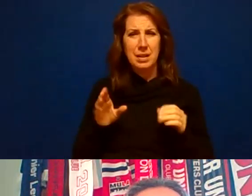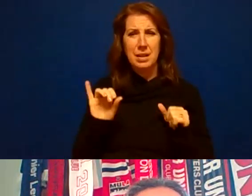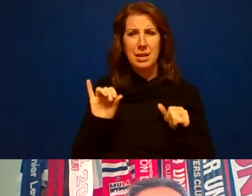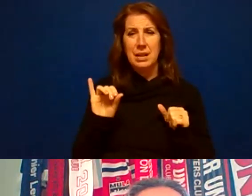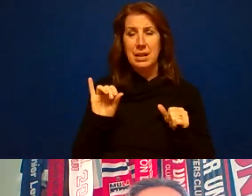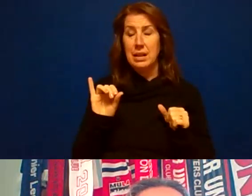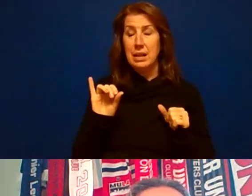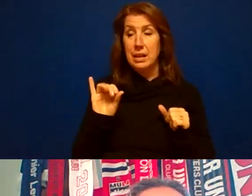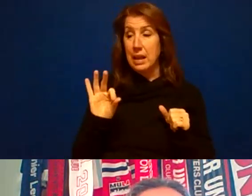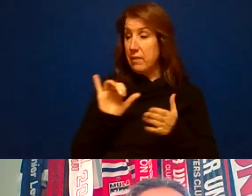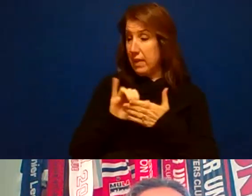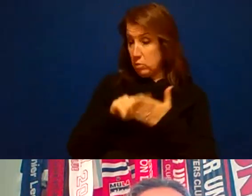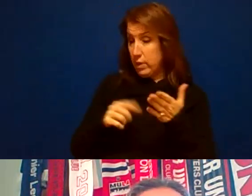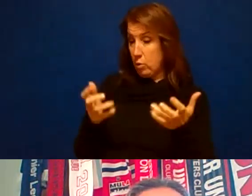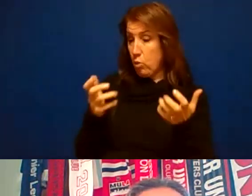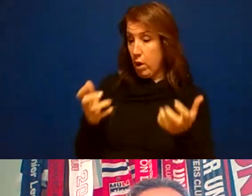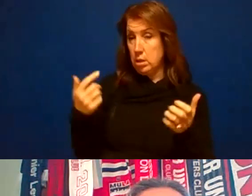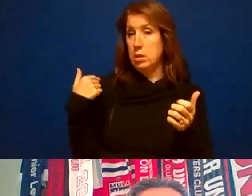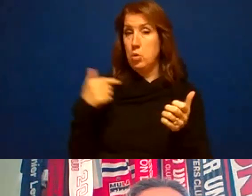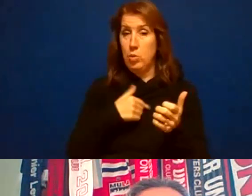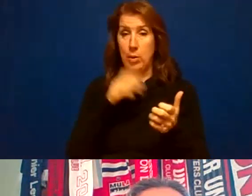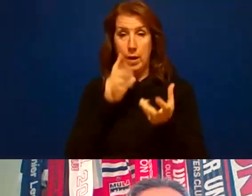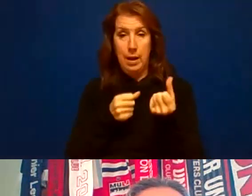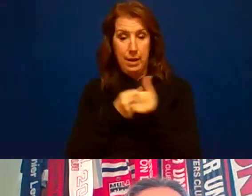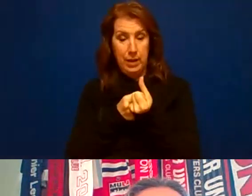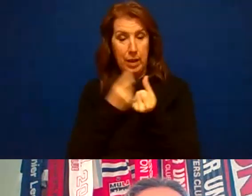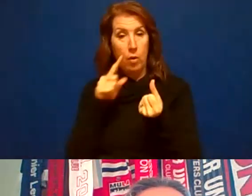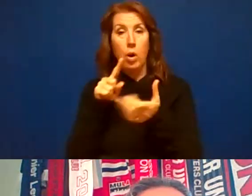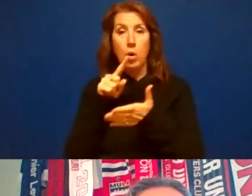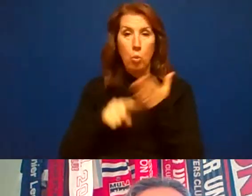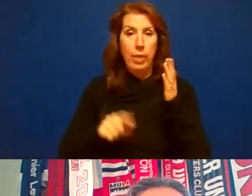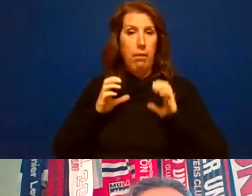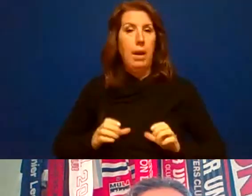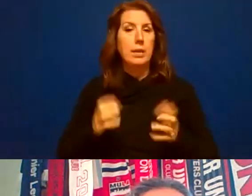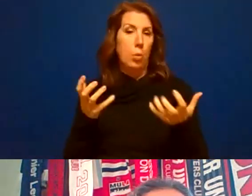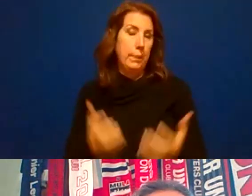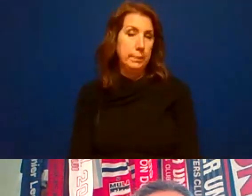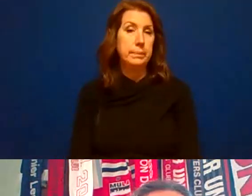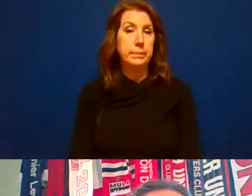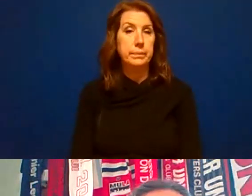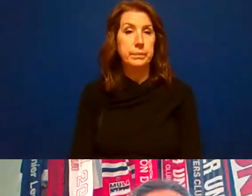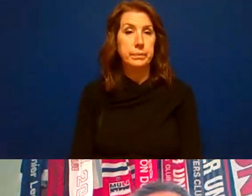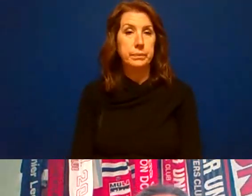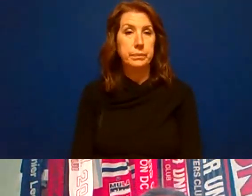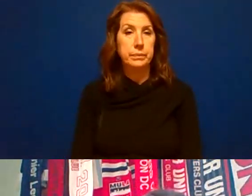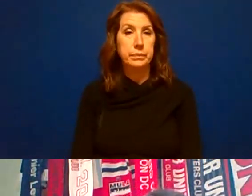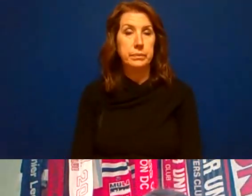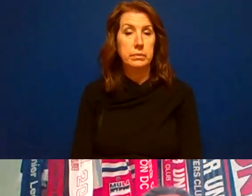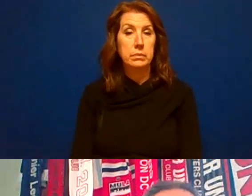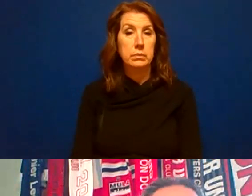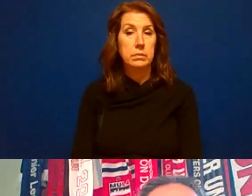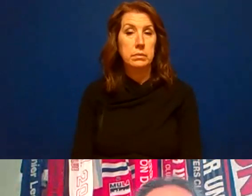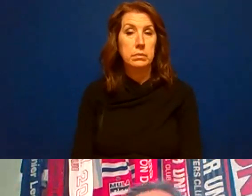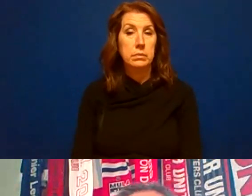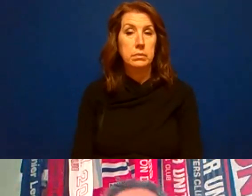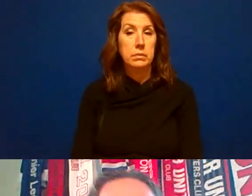client wanted, we would be zealously advocating for what our client's expressed preferences are. Yeah, and I would just add, I mean, that